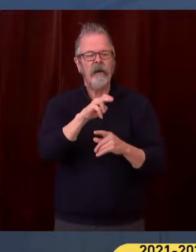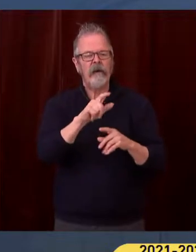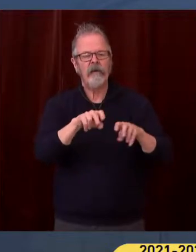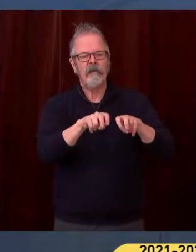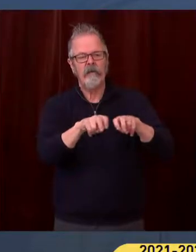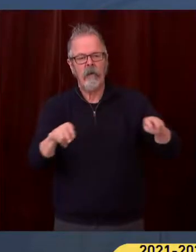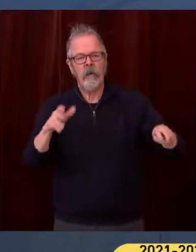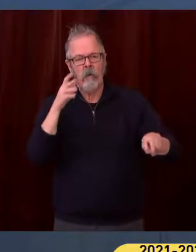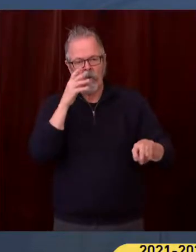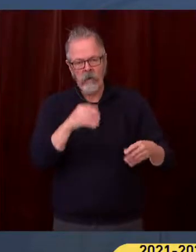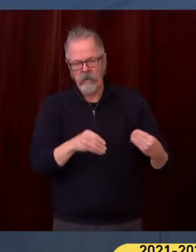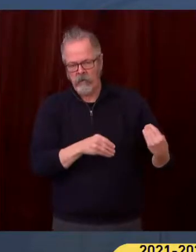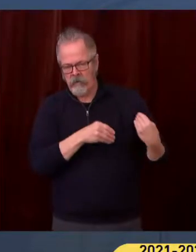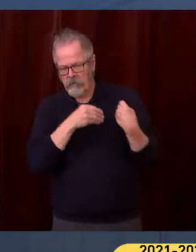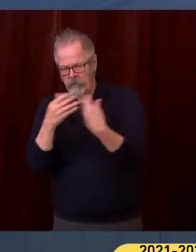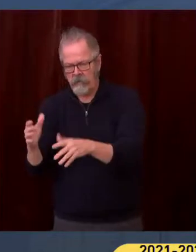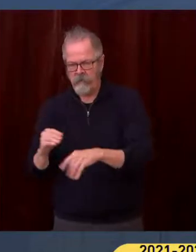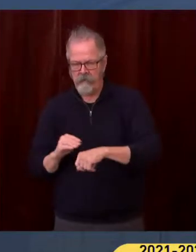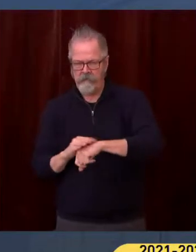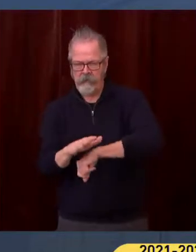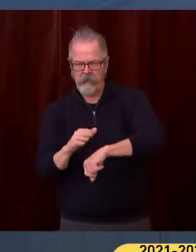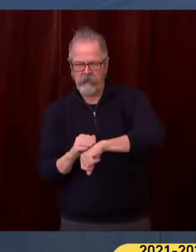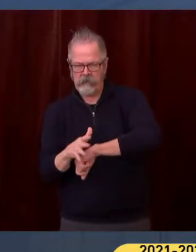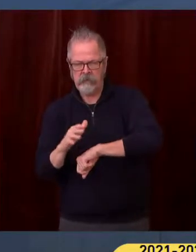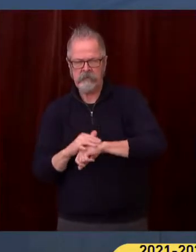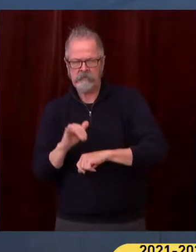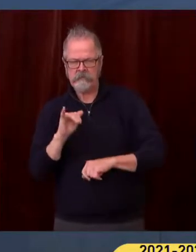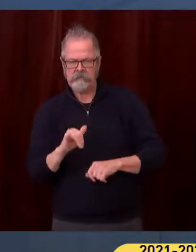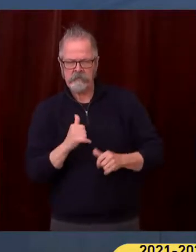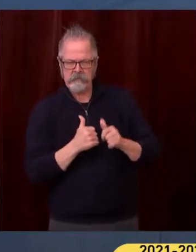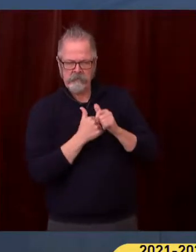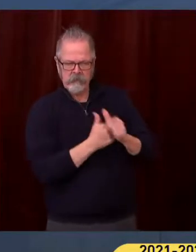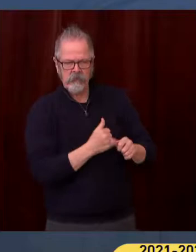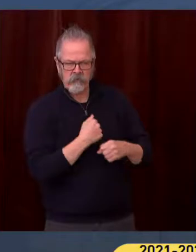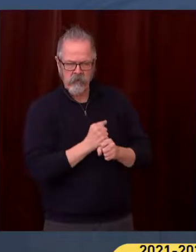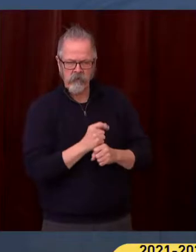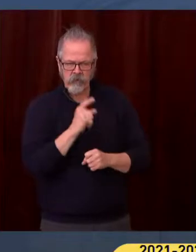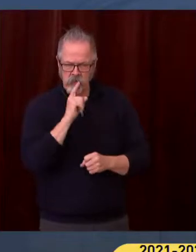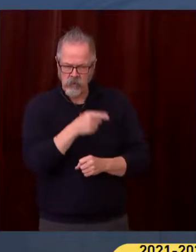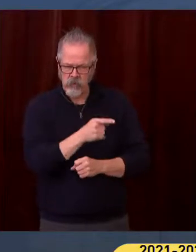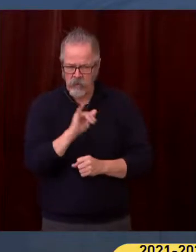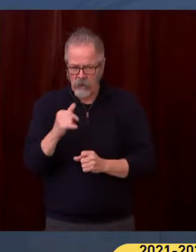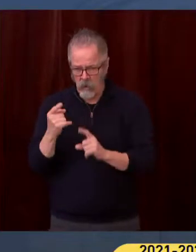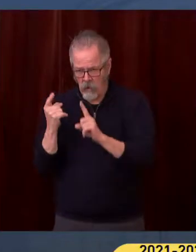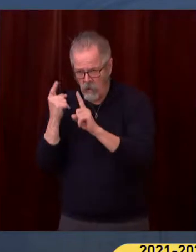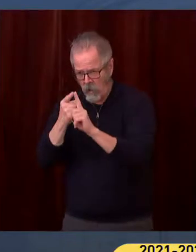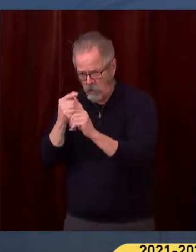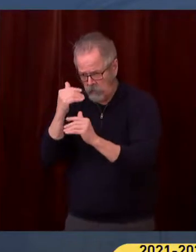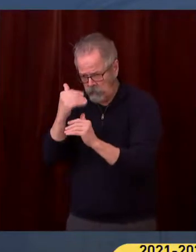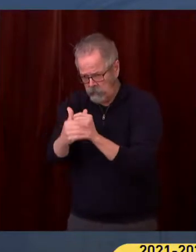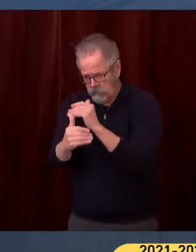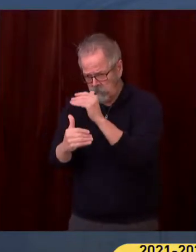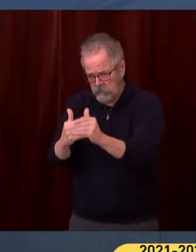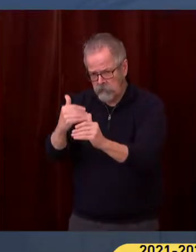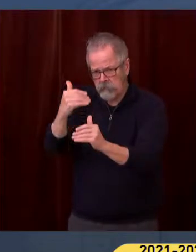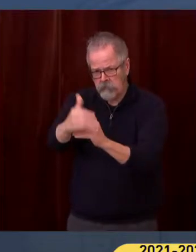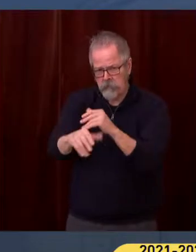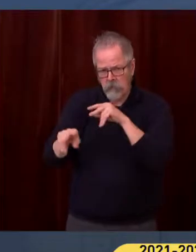investments to ensure that we meet our goals for environmental justice and environmental equity.